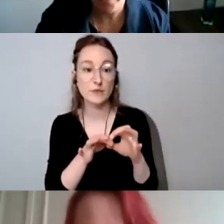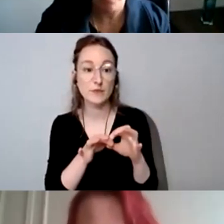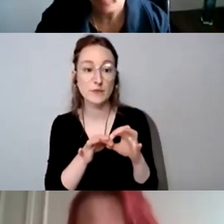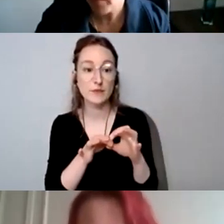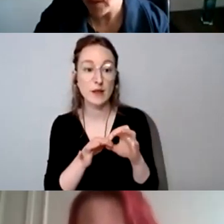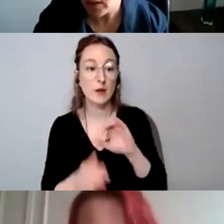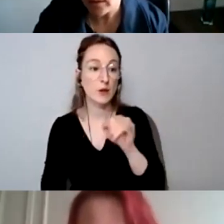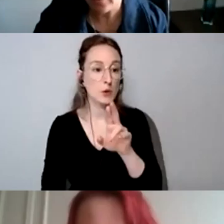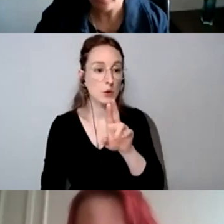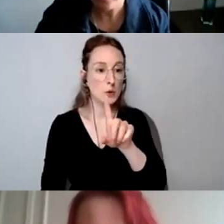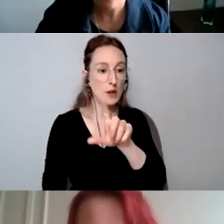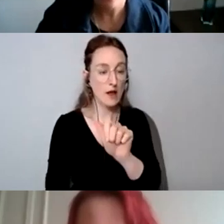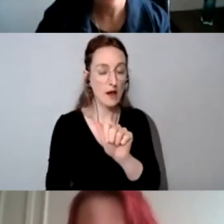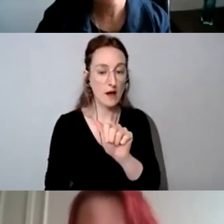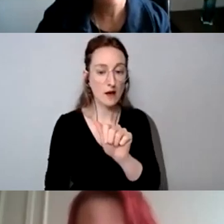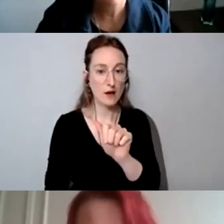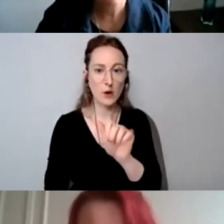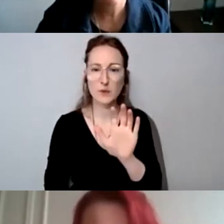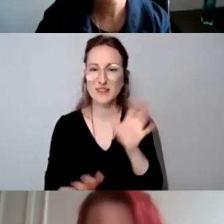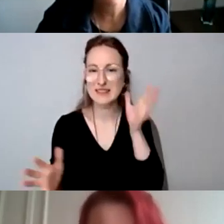Yulia? And I apologize.